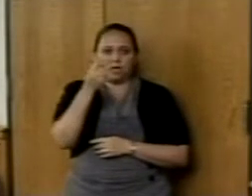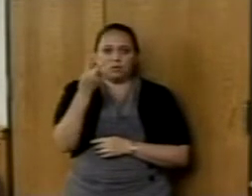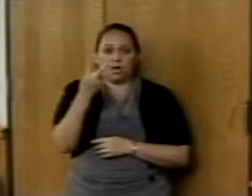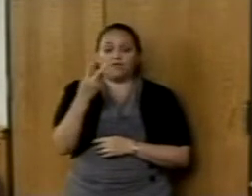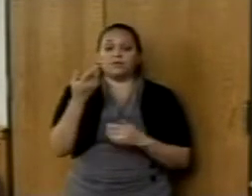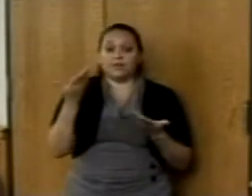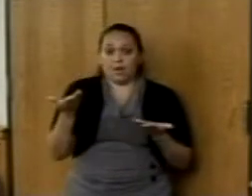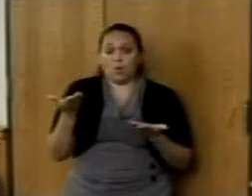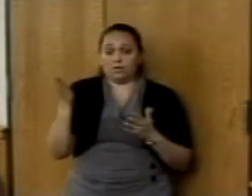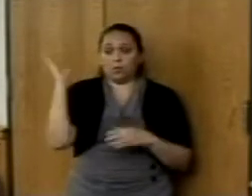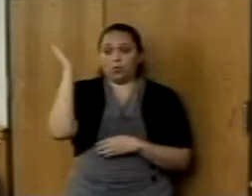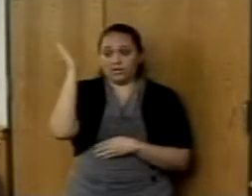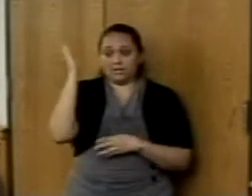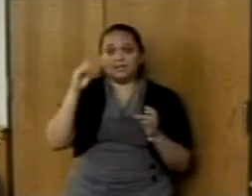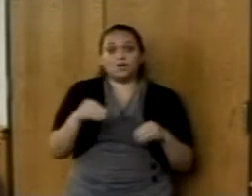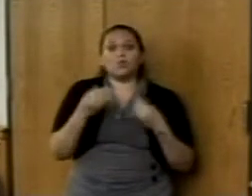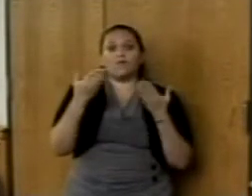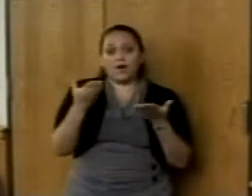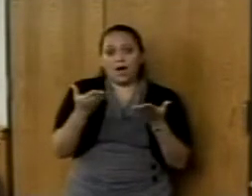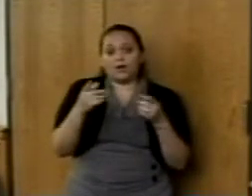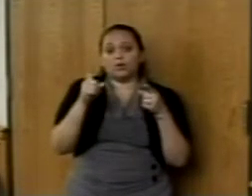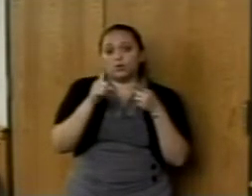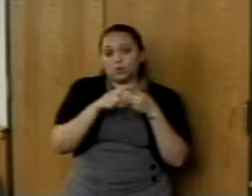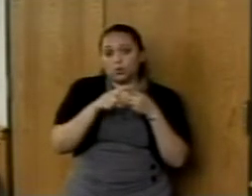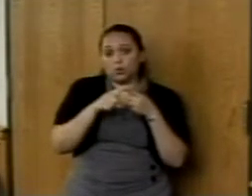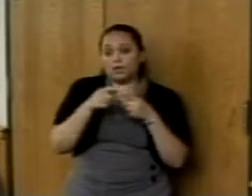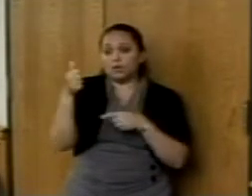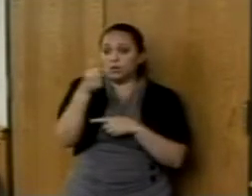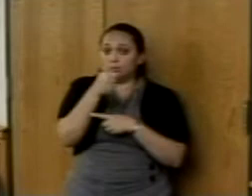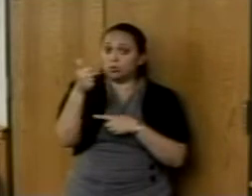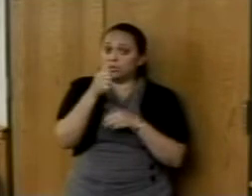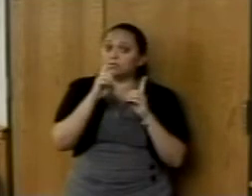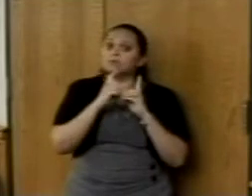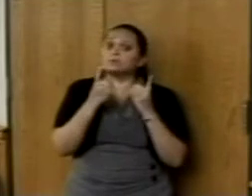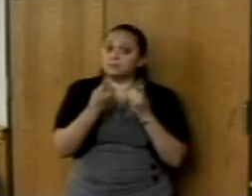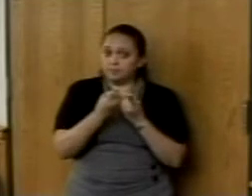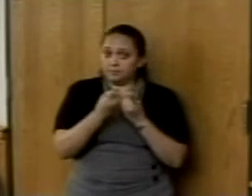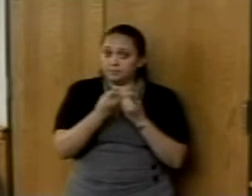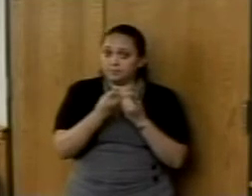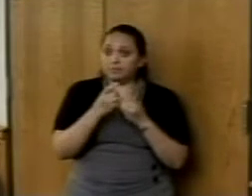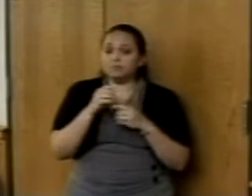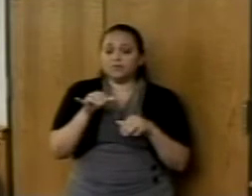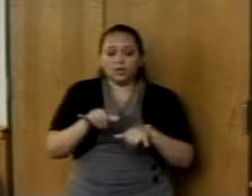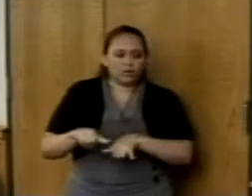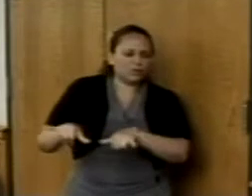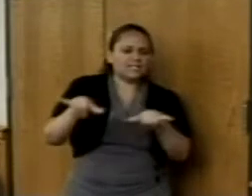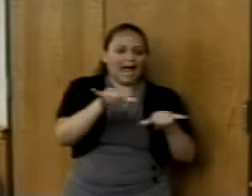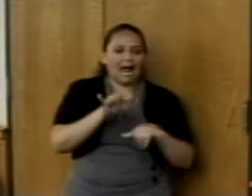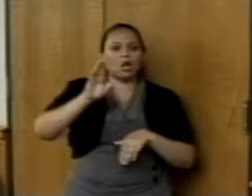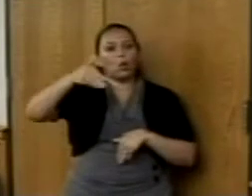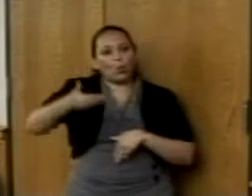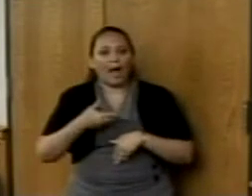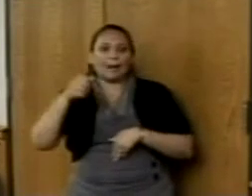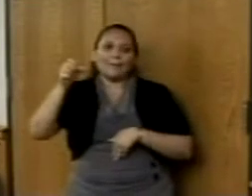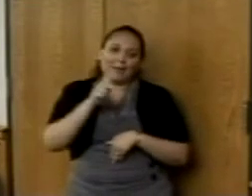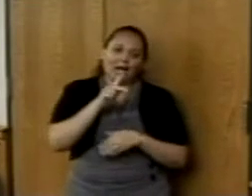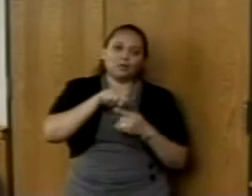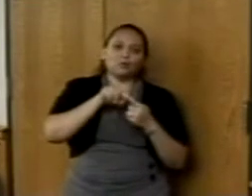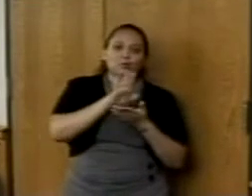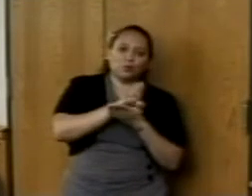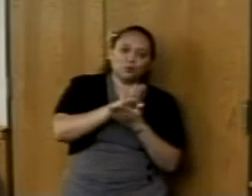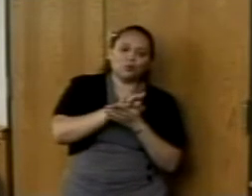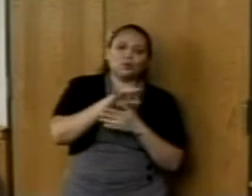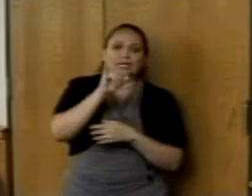there was a presentation provided to the Transportation Department. It's their standard welcome back to school in